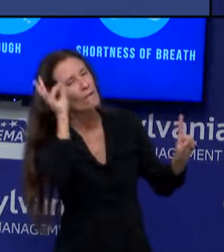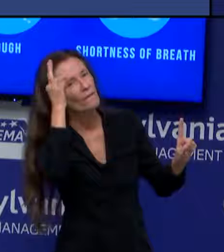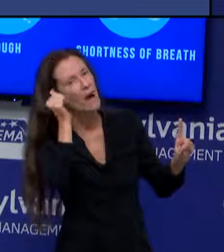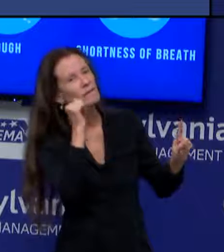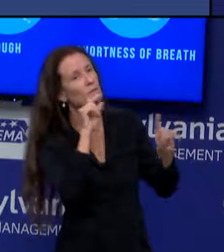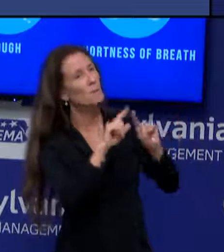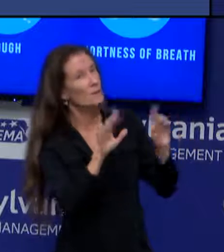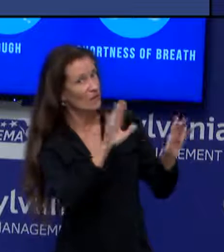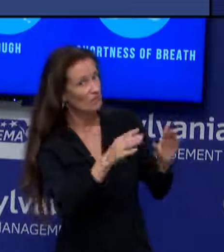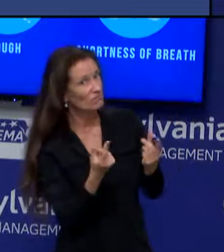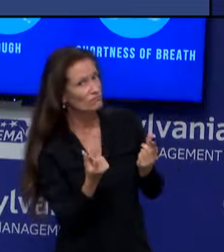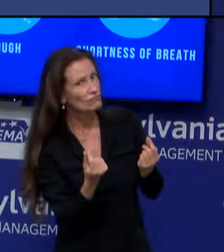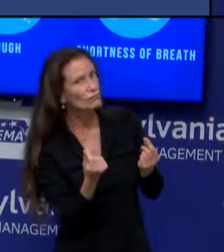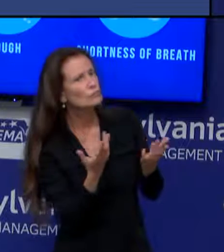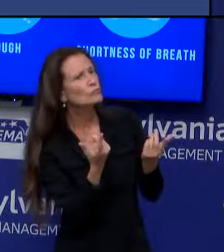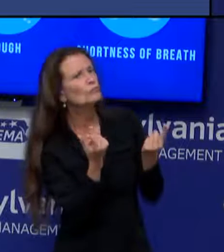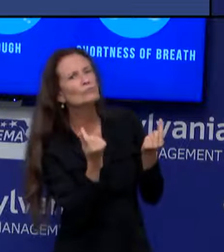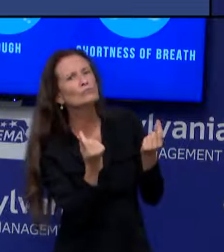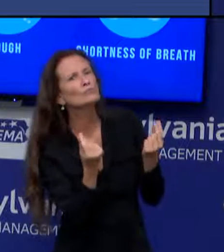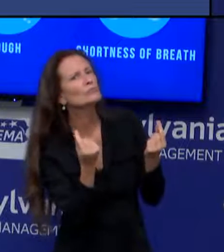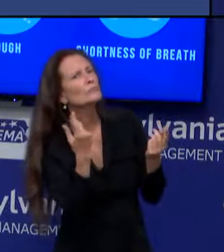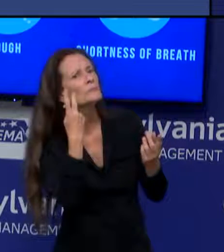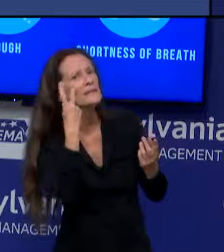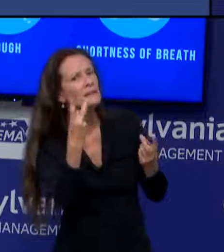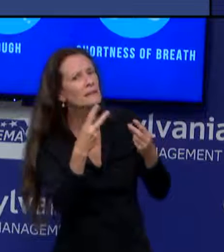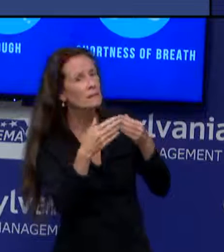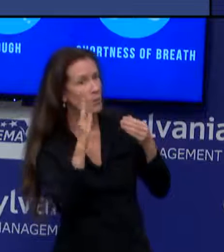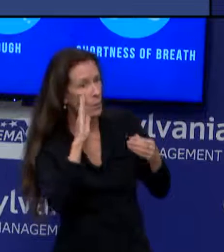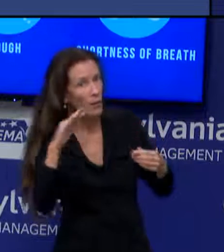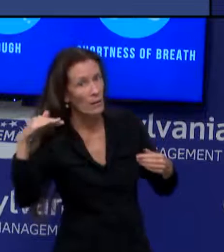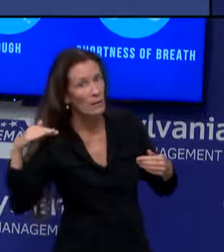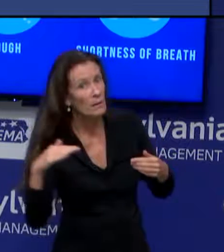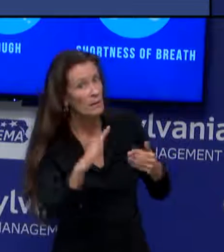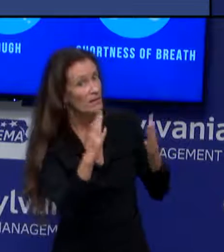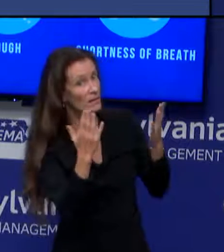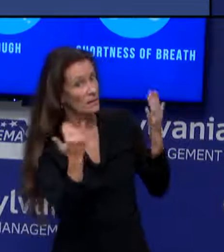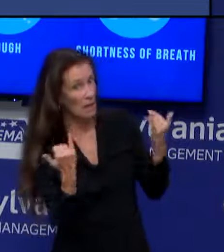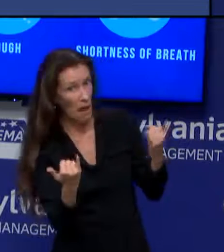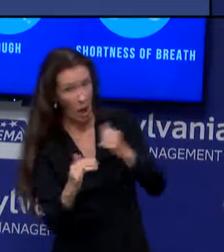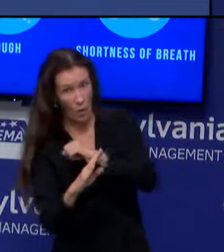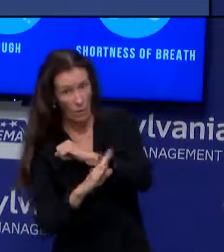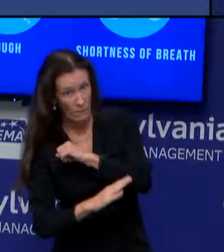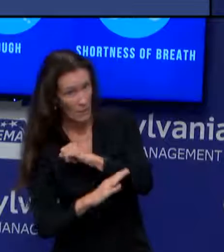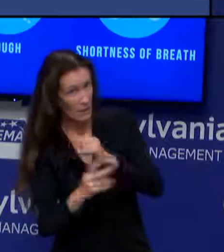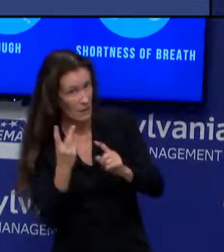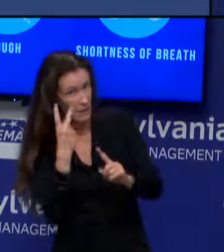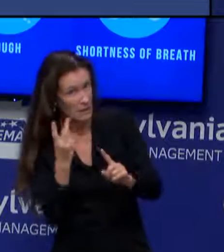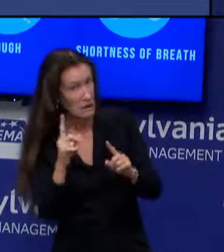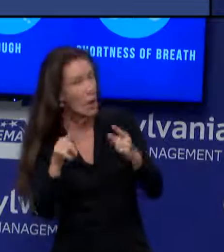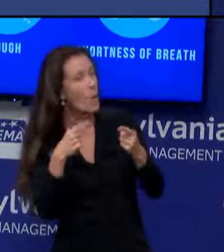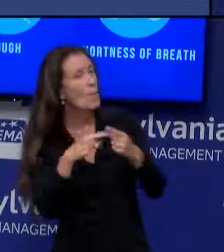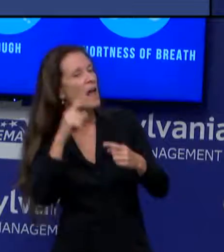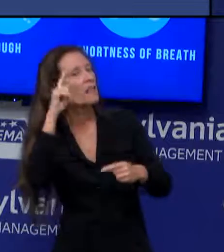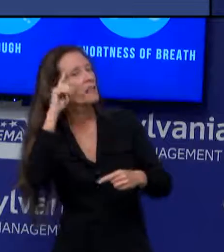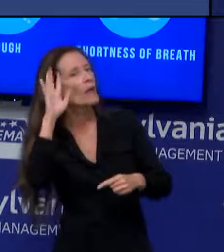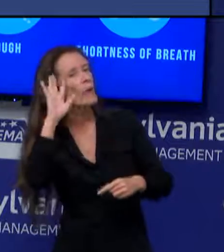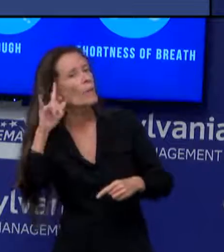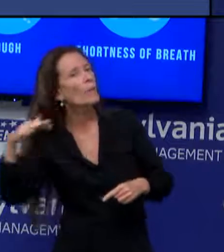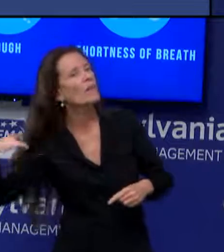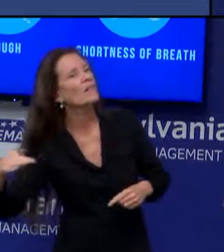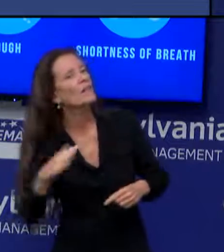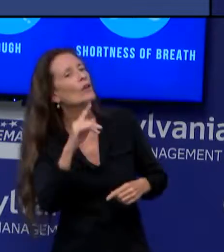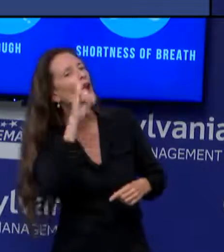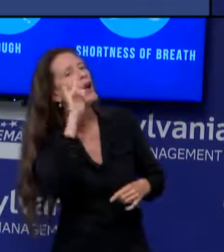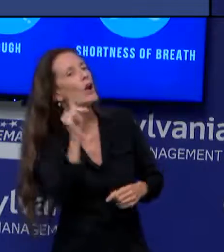What have you seen regarding the possibility of the surge happening? I mean, we are into the fall. When could we see that, and what could it look like? Sure. Well, we